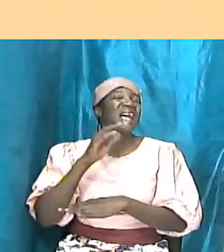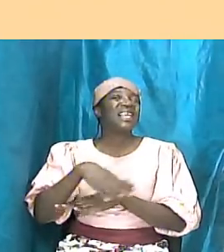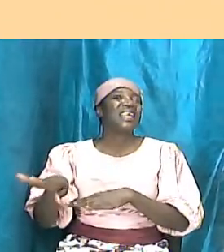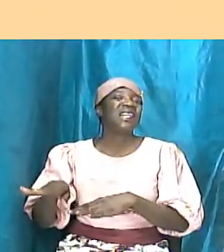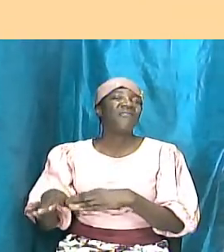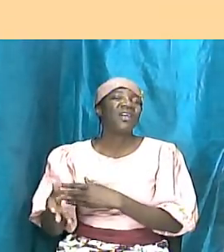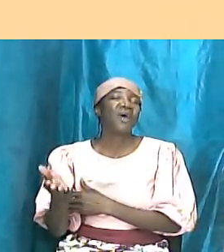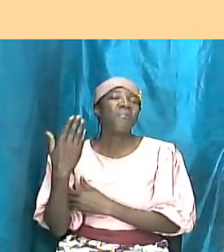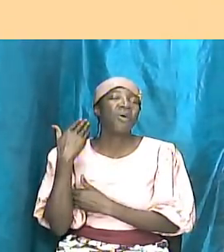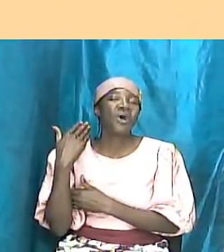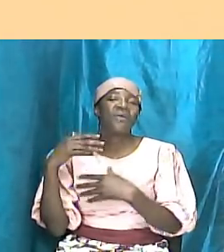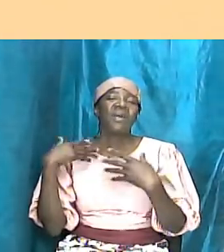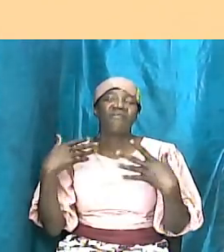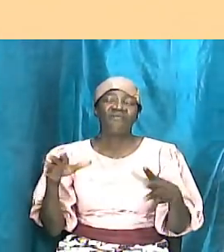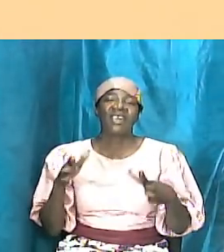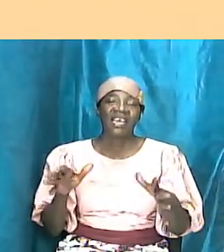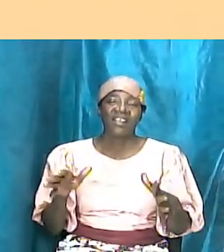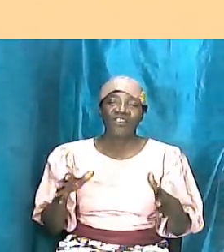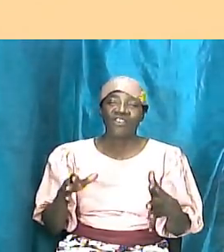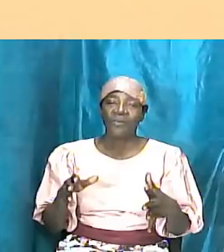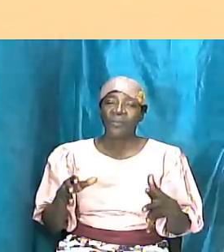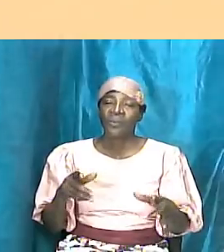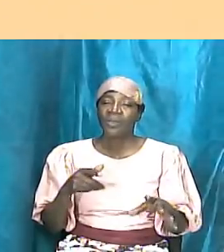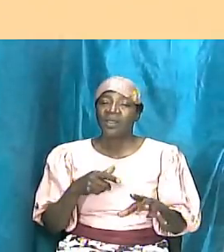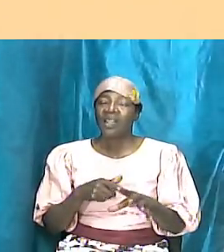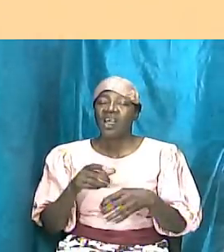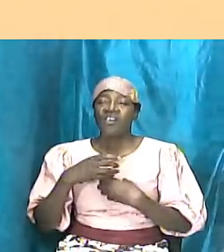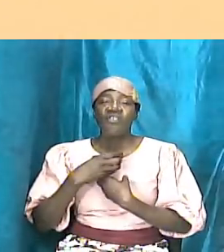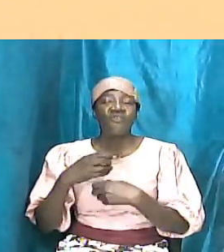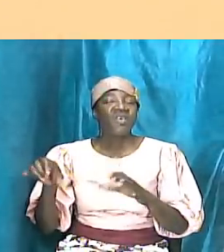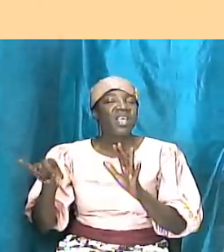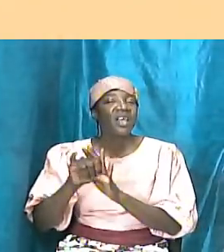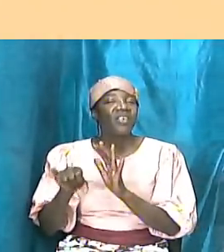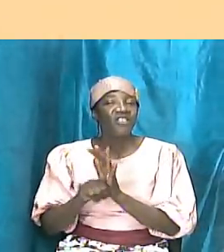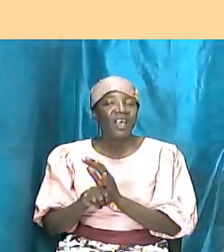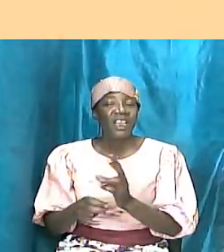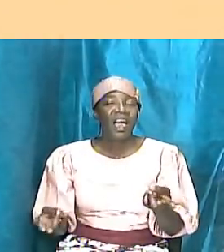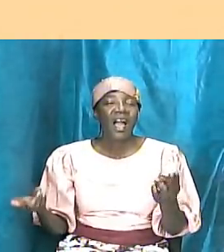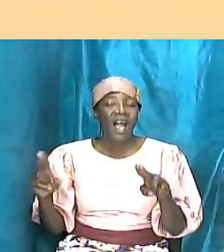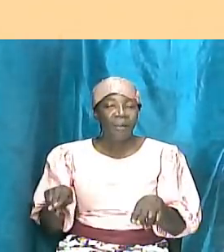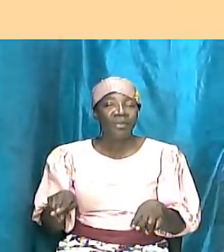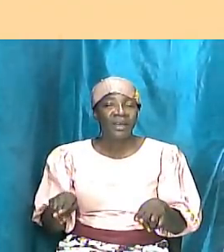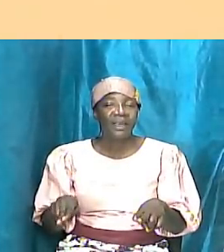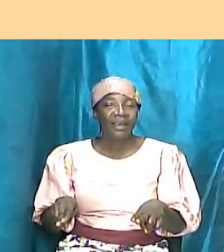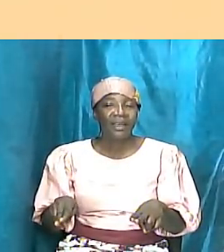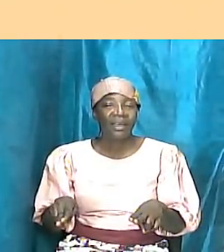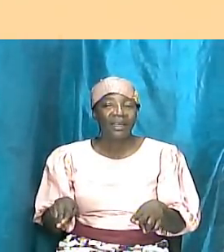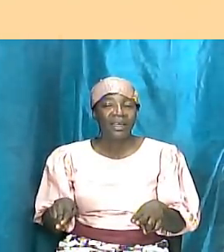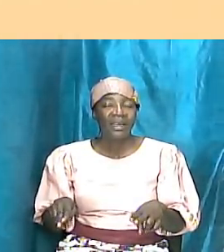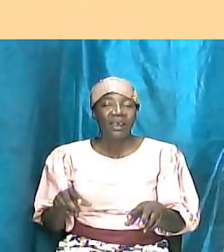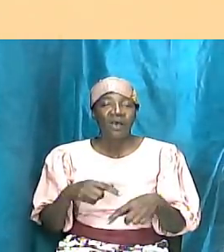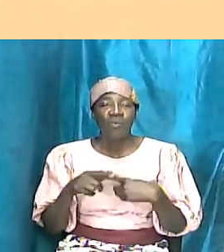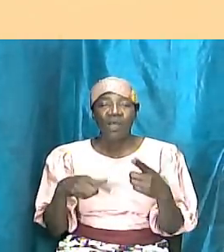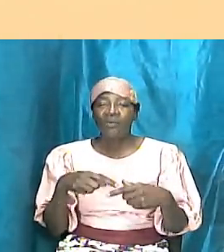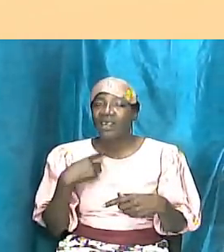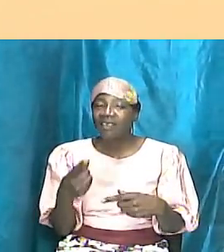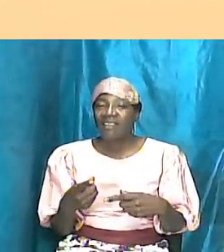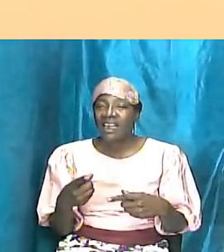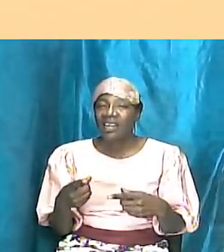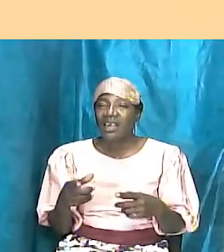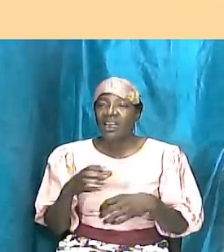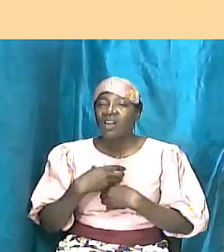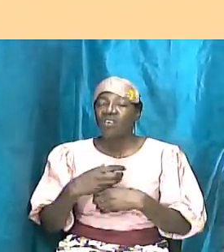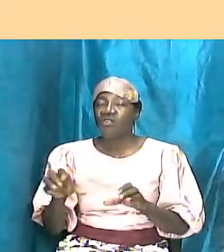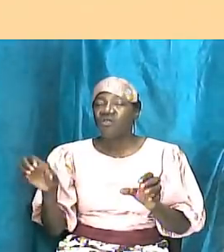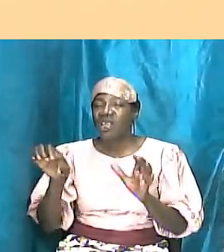and morning when it finished, during that time creation happened. And since we said creation